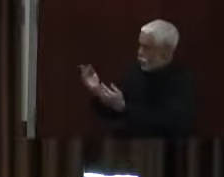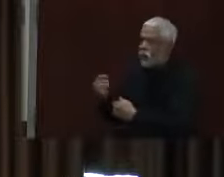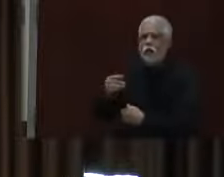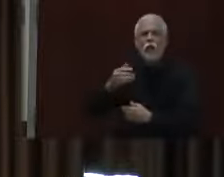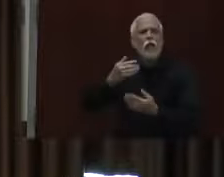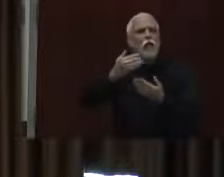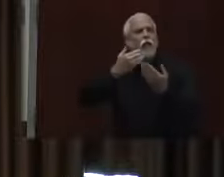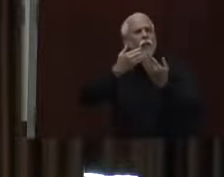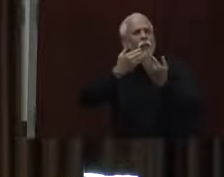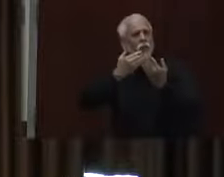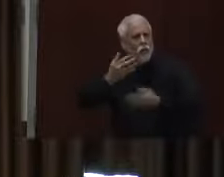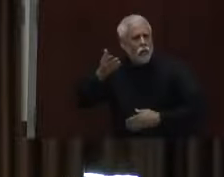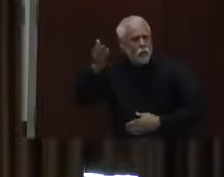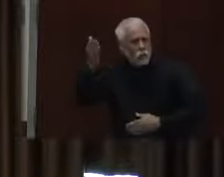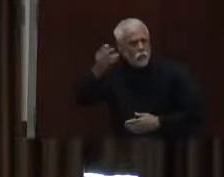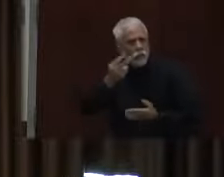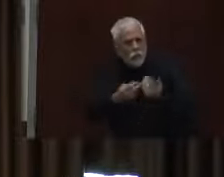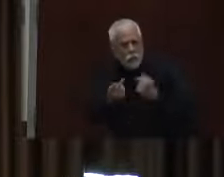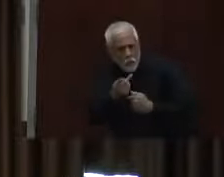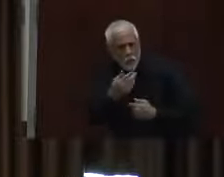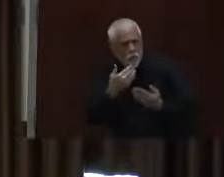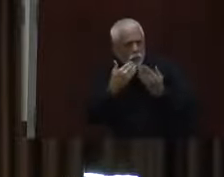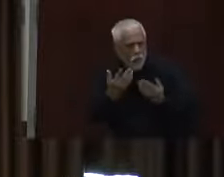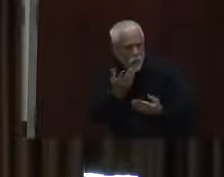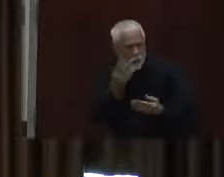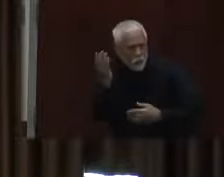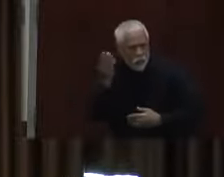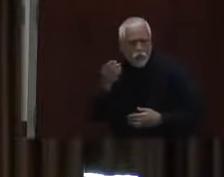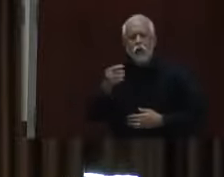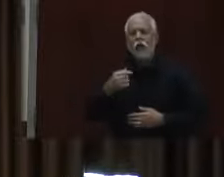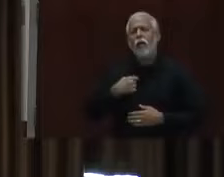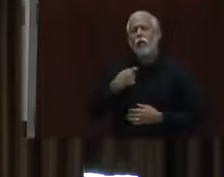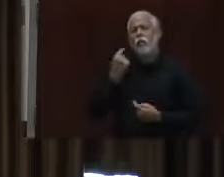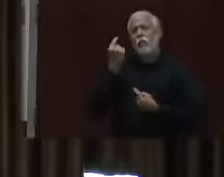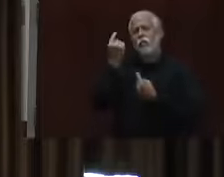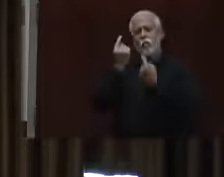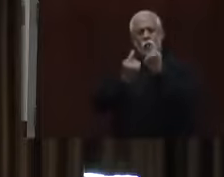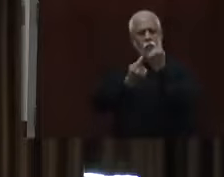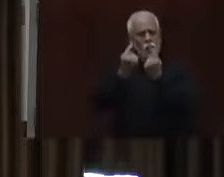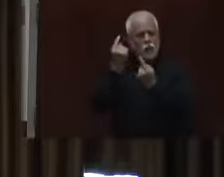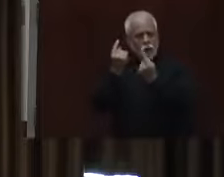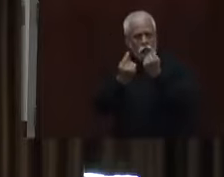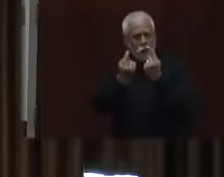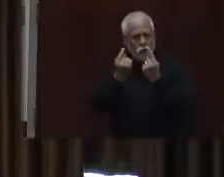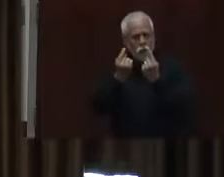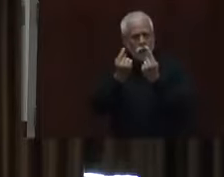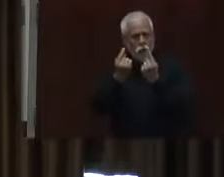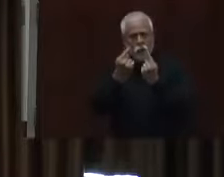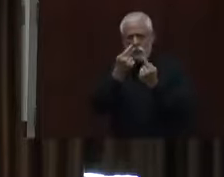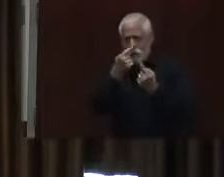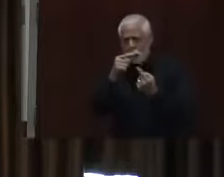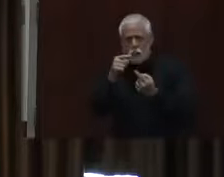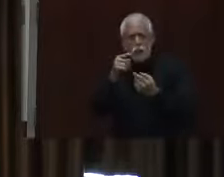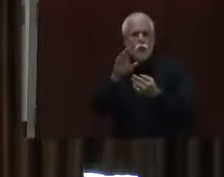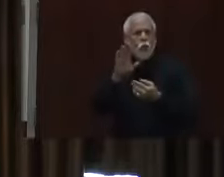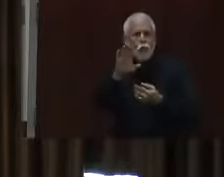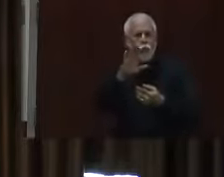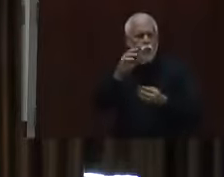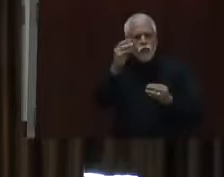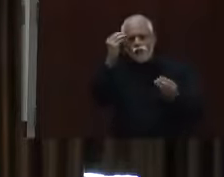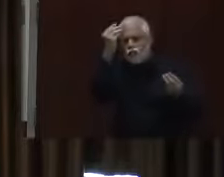Thank you for the presentation, both of you. I wondered if you could share with us sort of any of your thinking